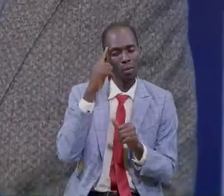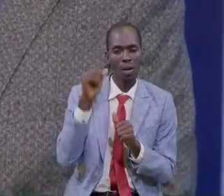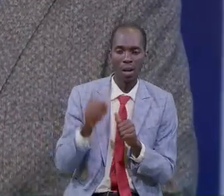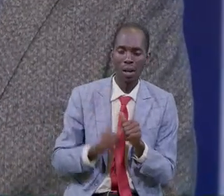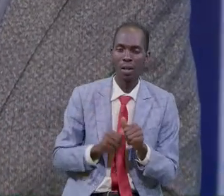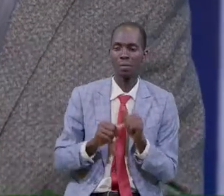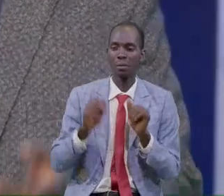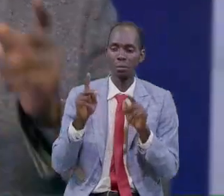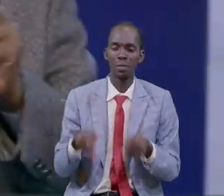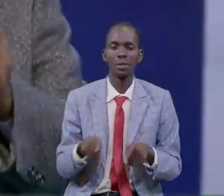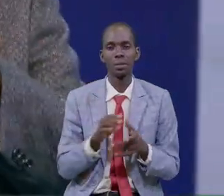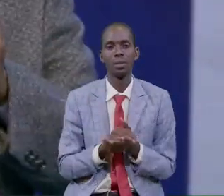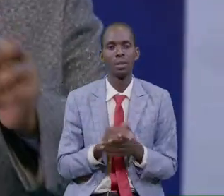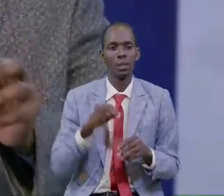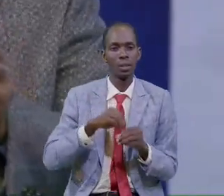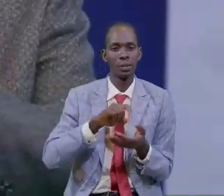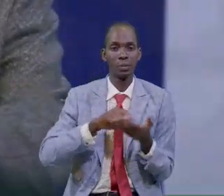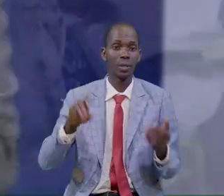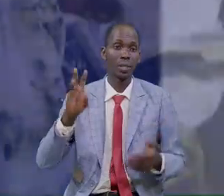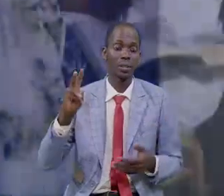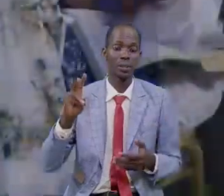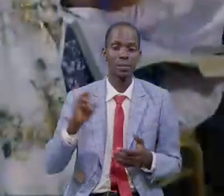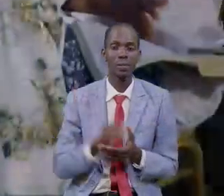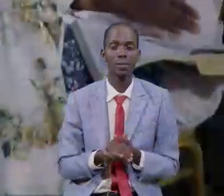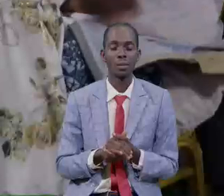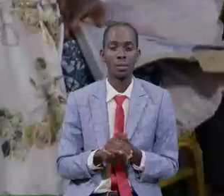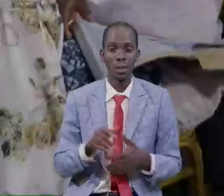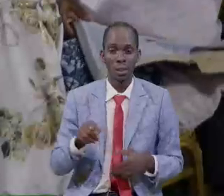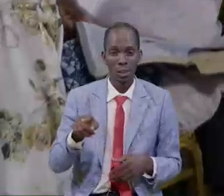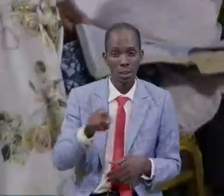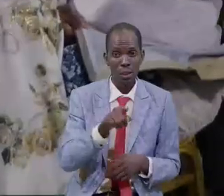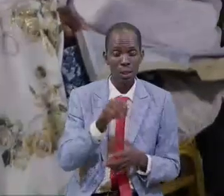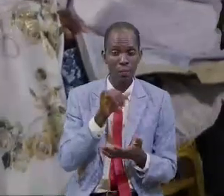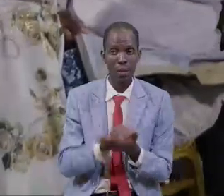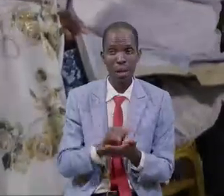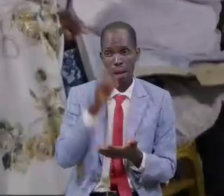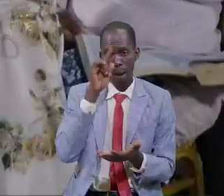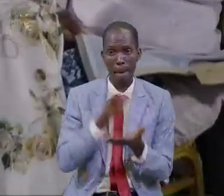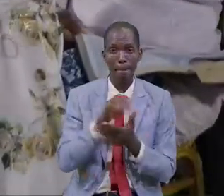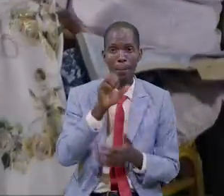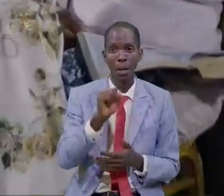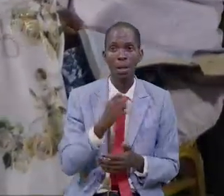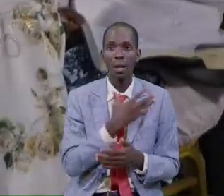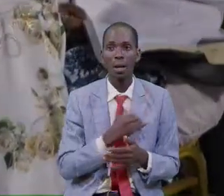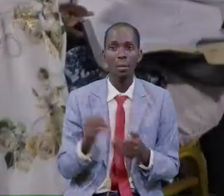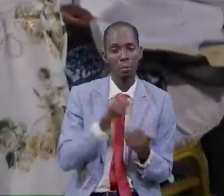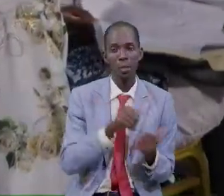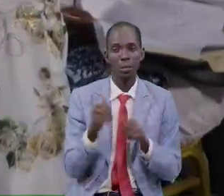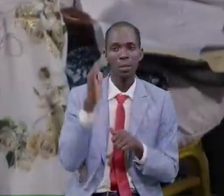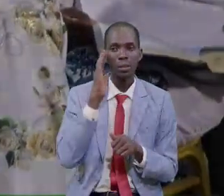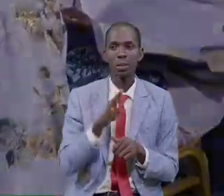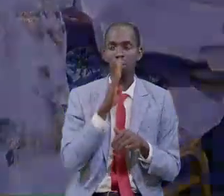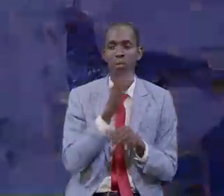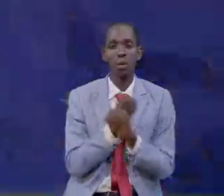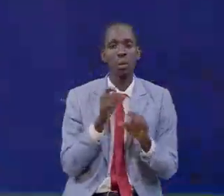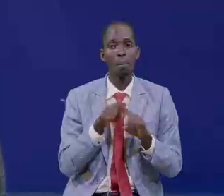Verse 16. He that believeth and is baptized shall be saved, but he that